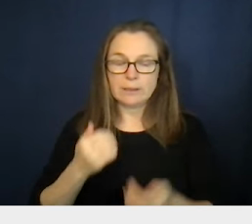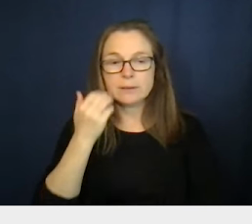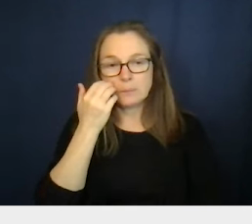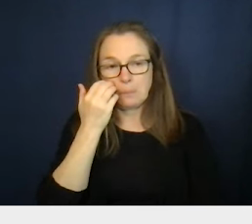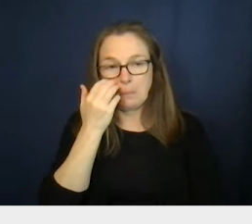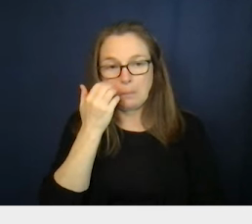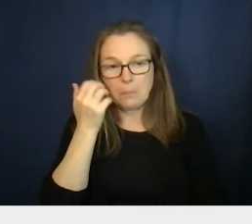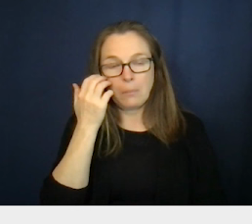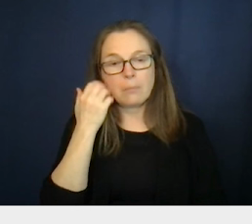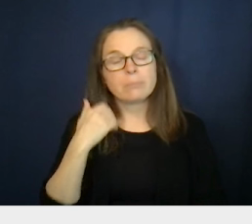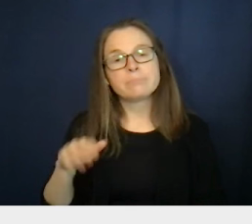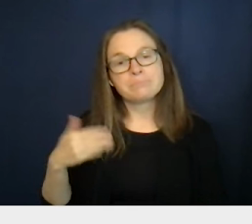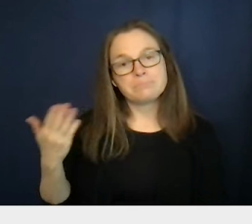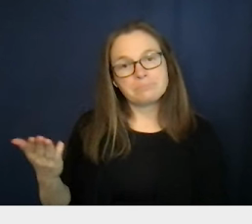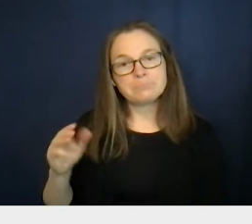it off to Marina.